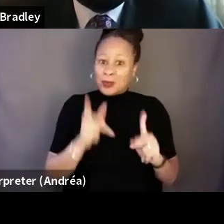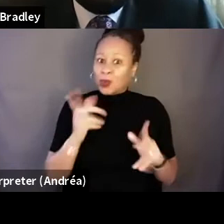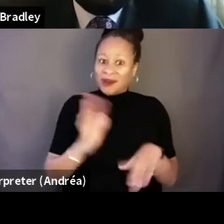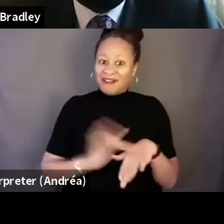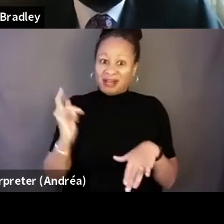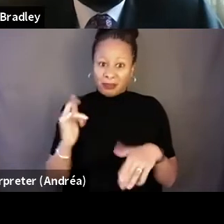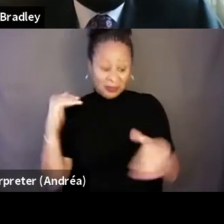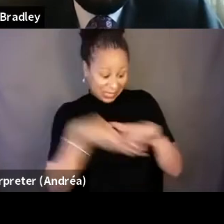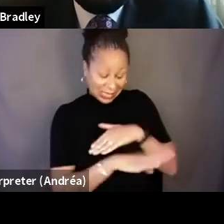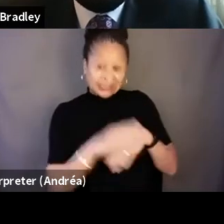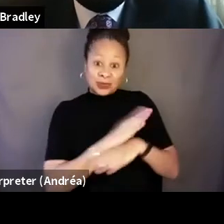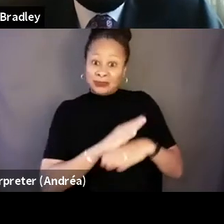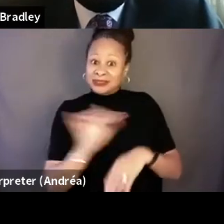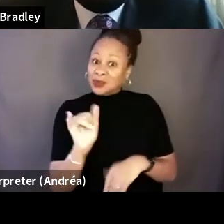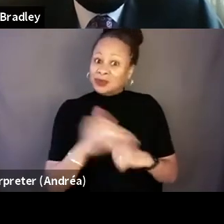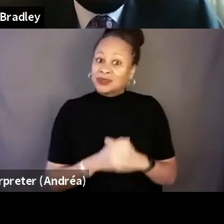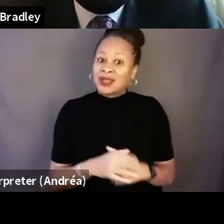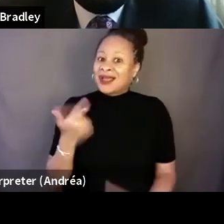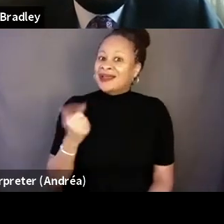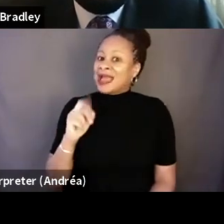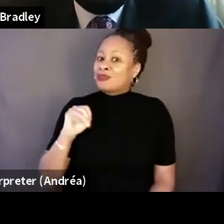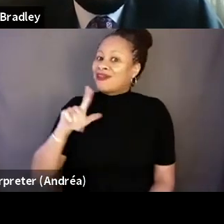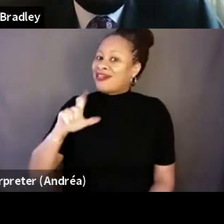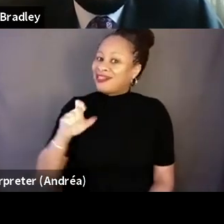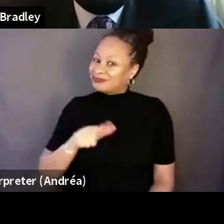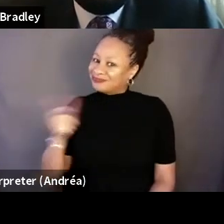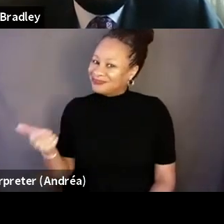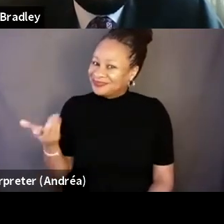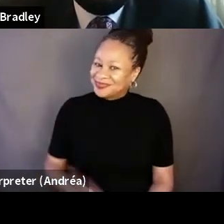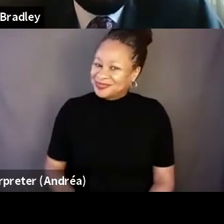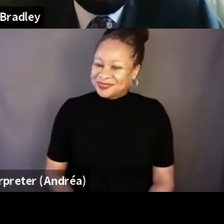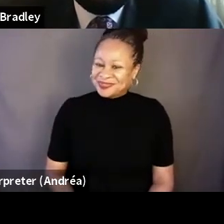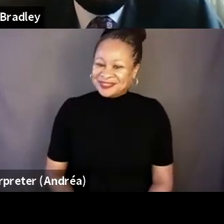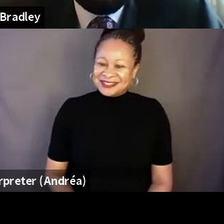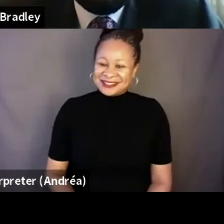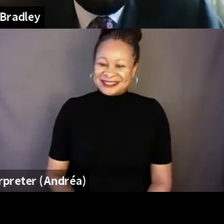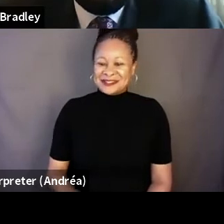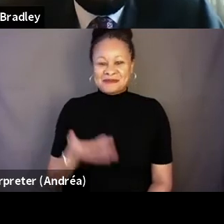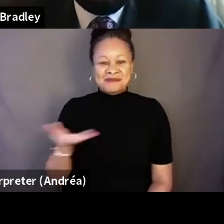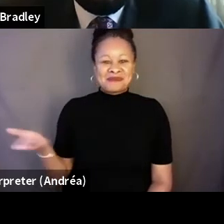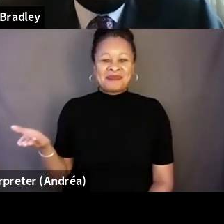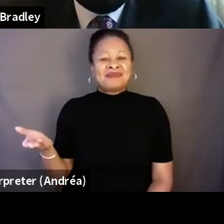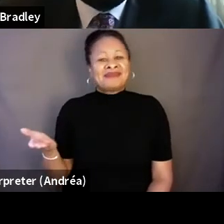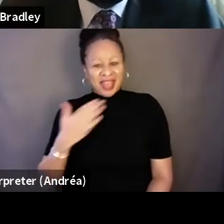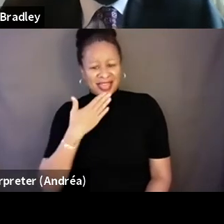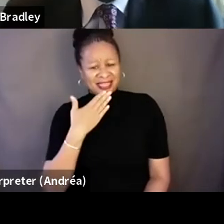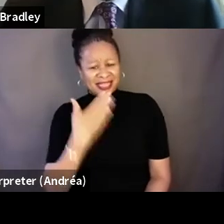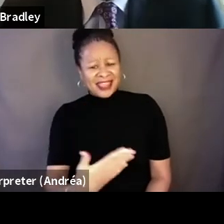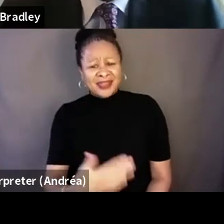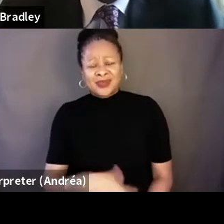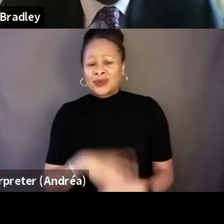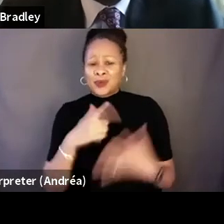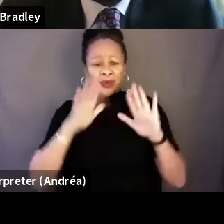get into the business. Gabrielle, let me turn it over to you. Well, thank you. What a great,